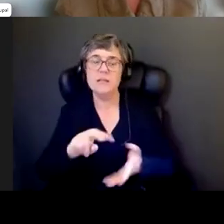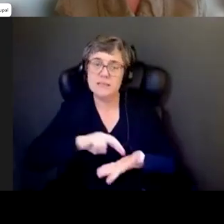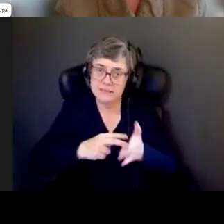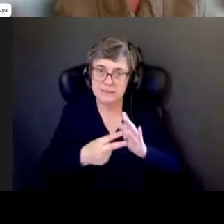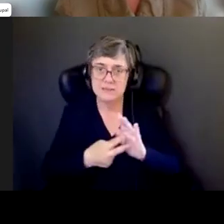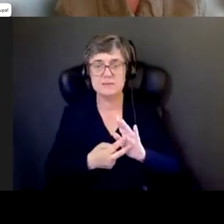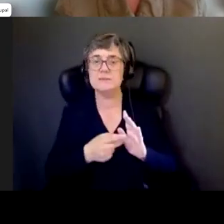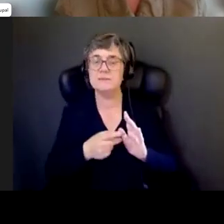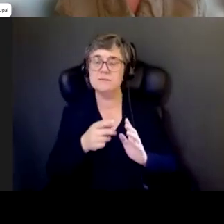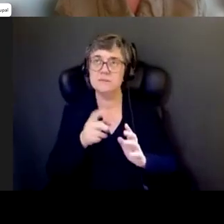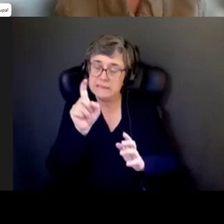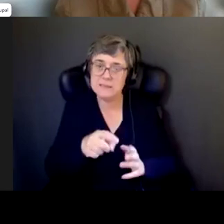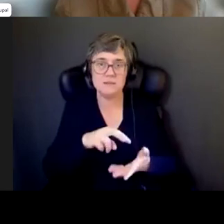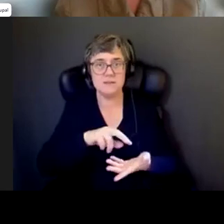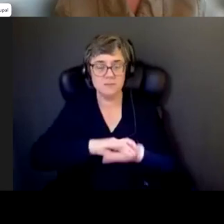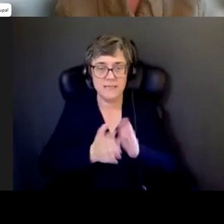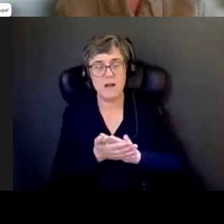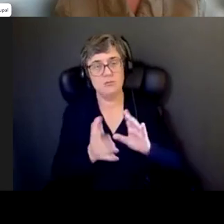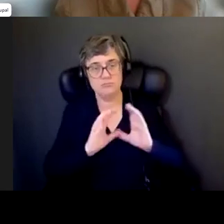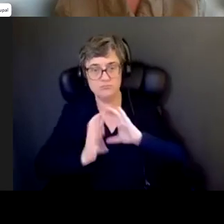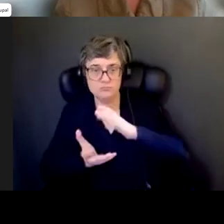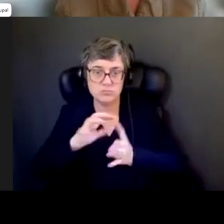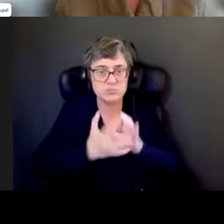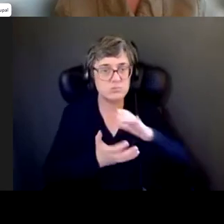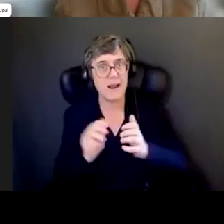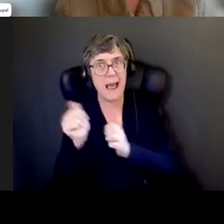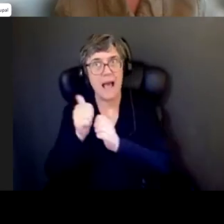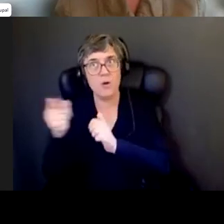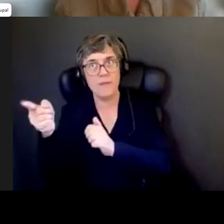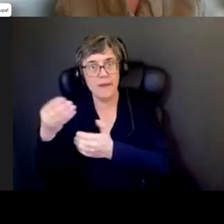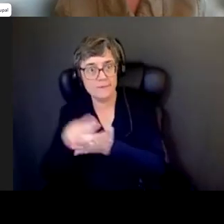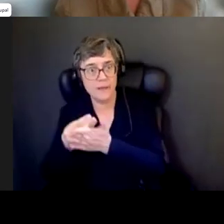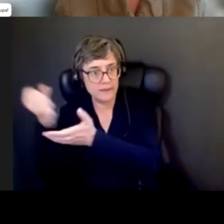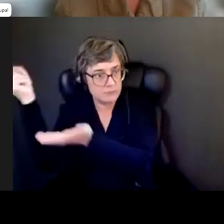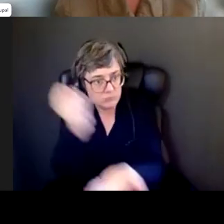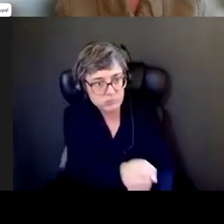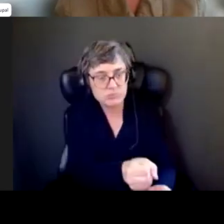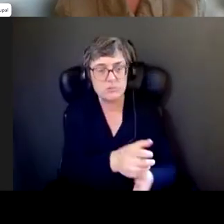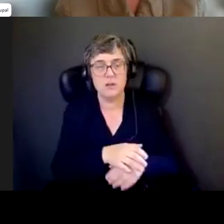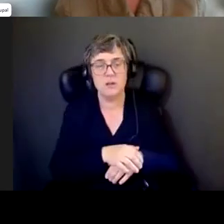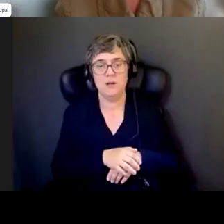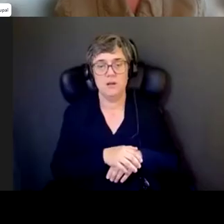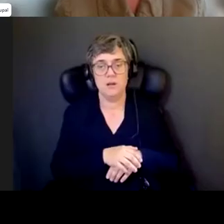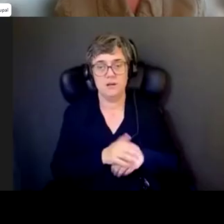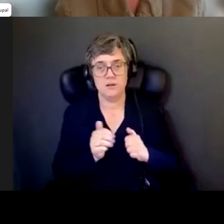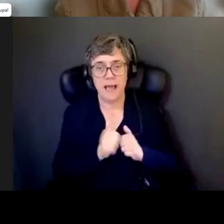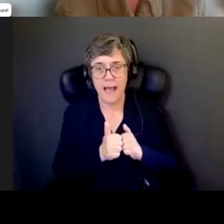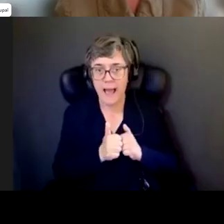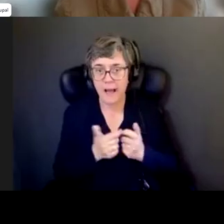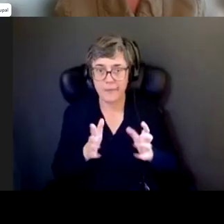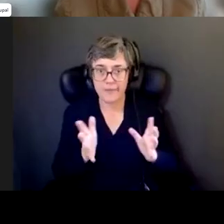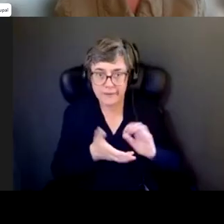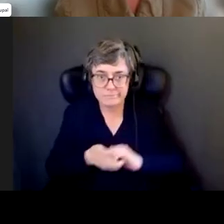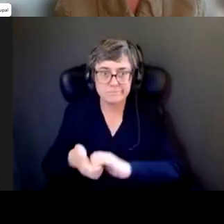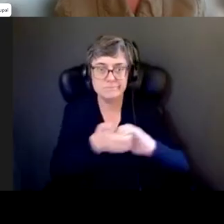are developed, the way that funding is organized, the way that roundtables are brought together. I was at a roundtable for people with disabilities and